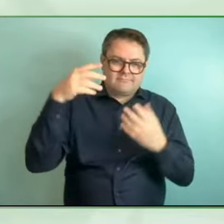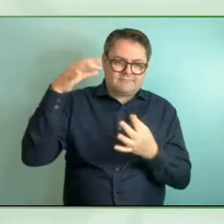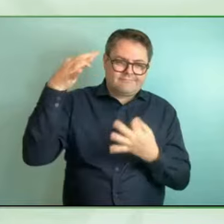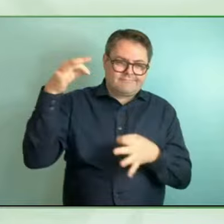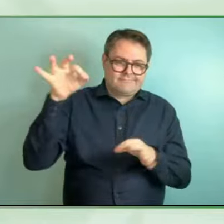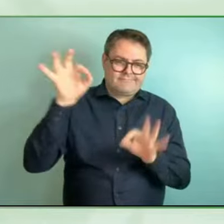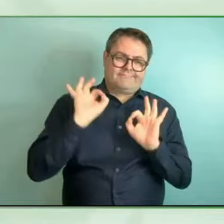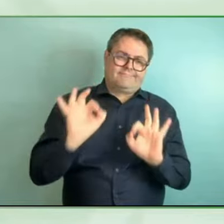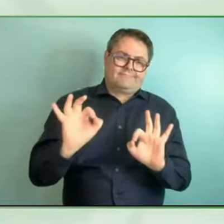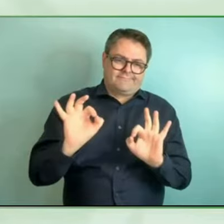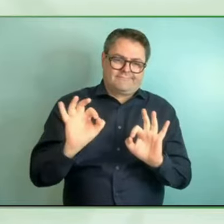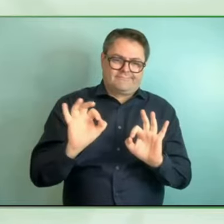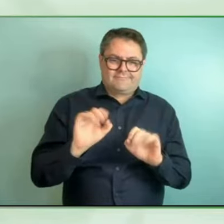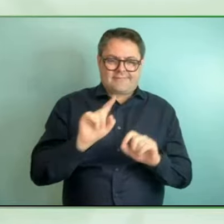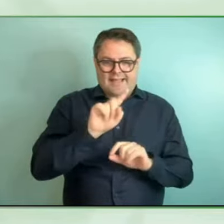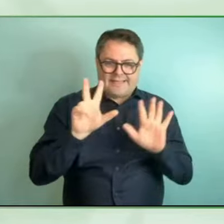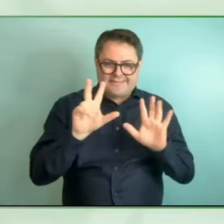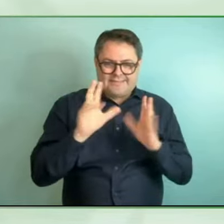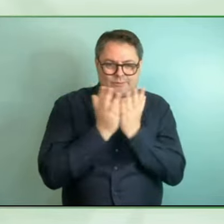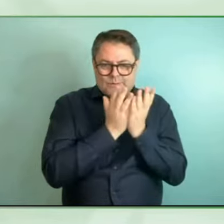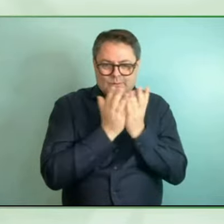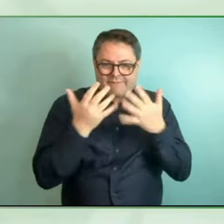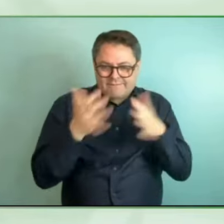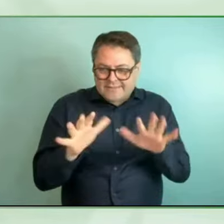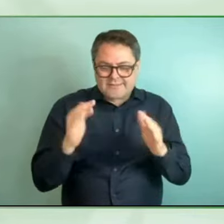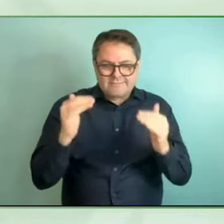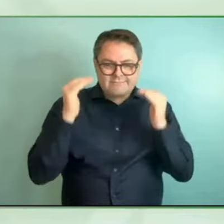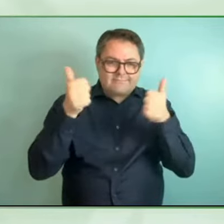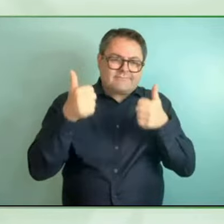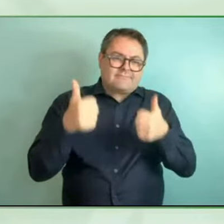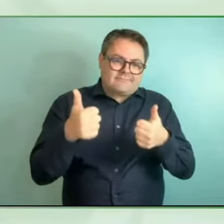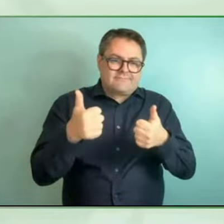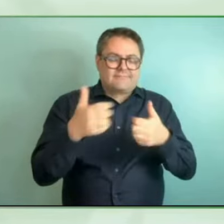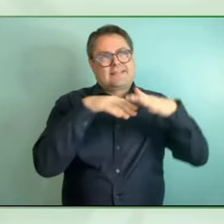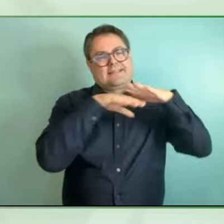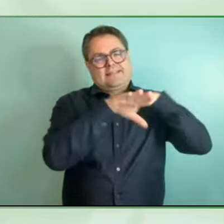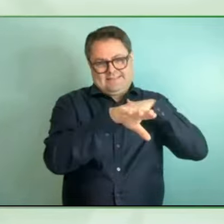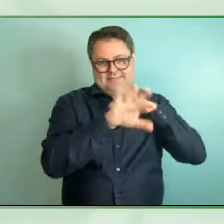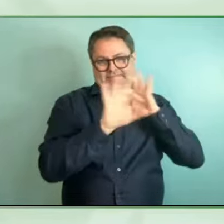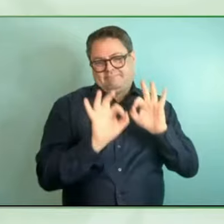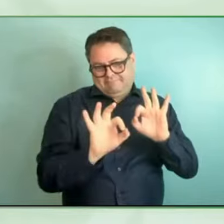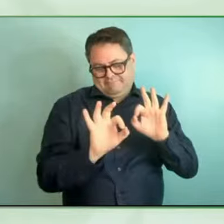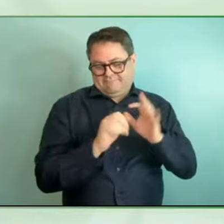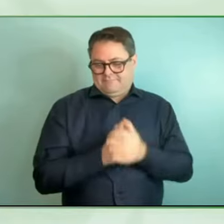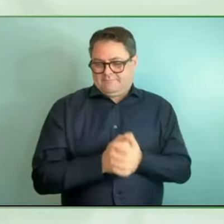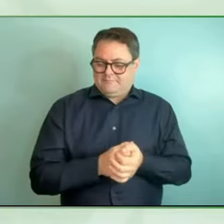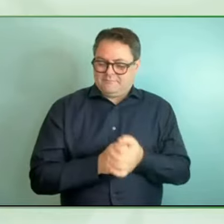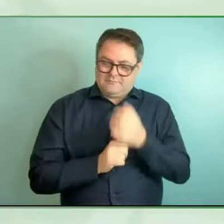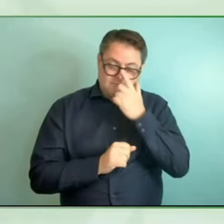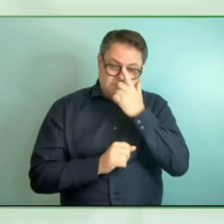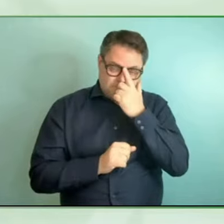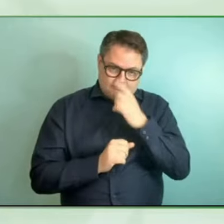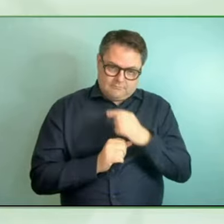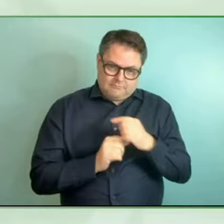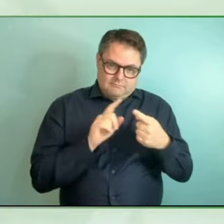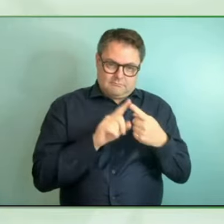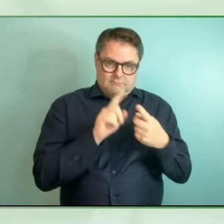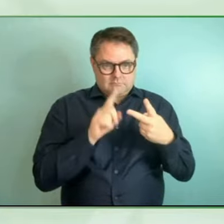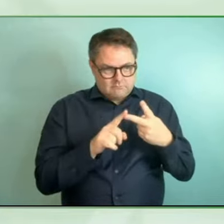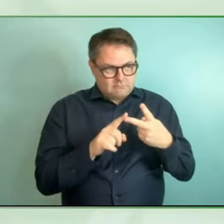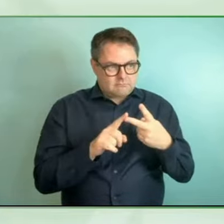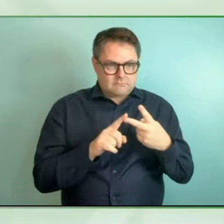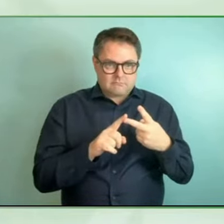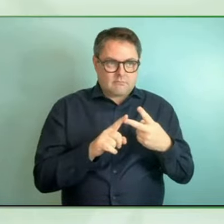the high school, etc. But then when everybody who finish high school can go to university. Everybody is welcome